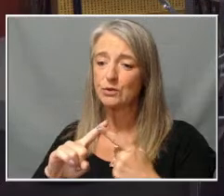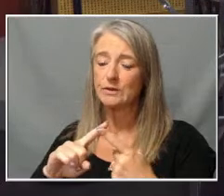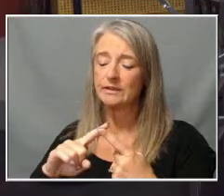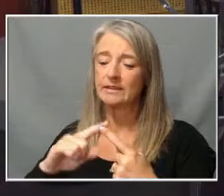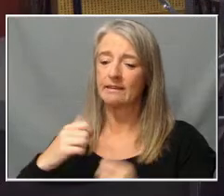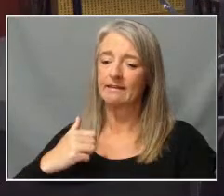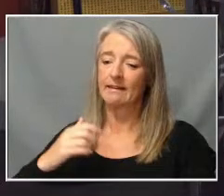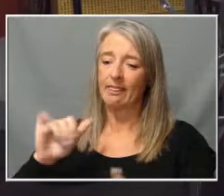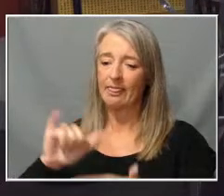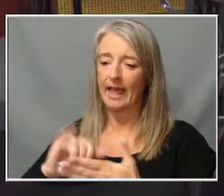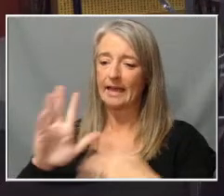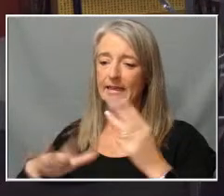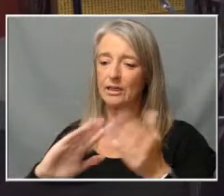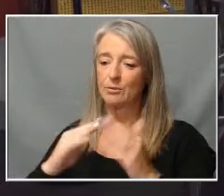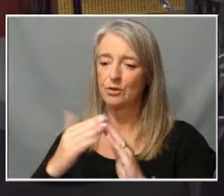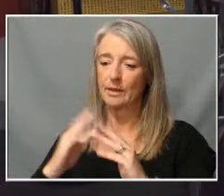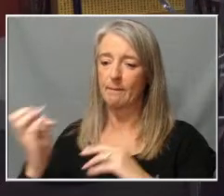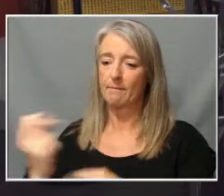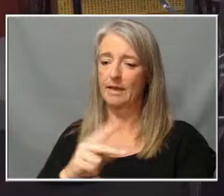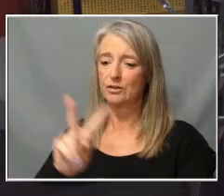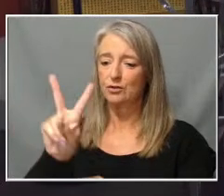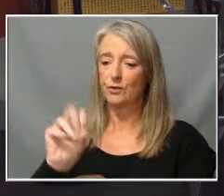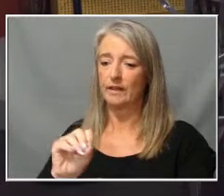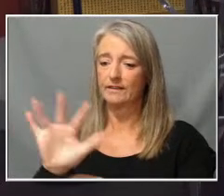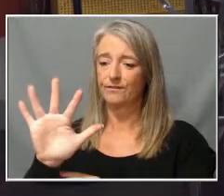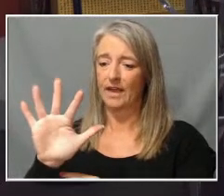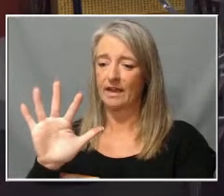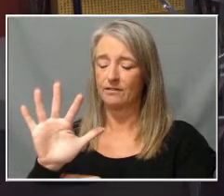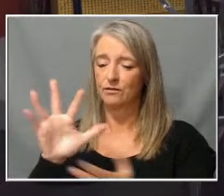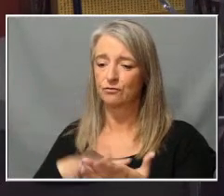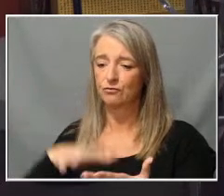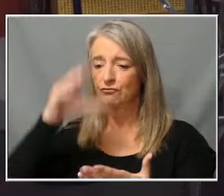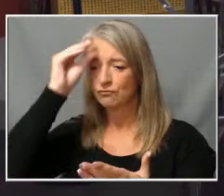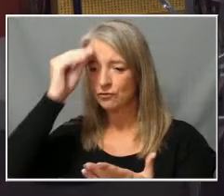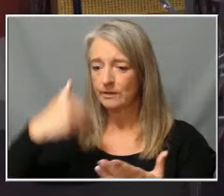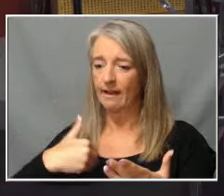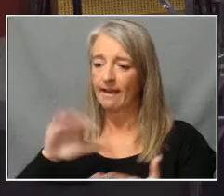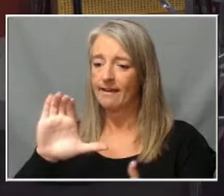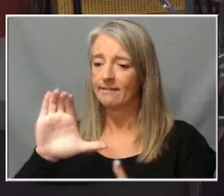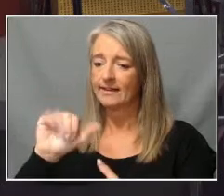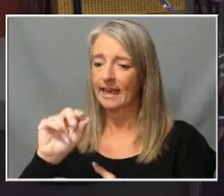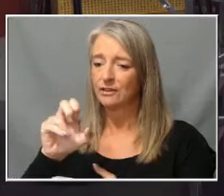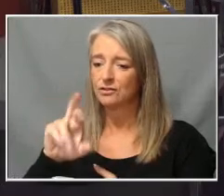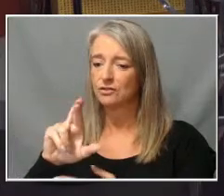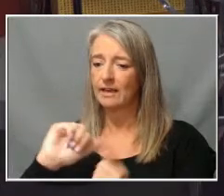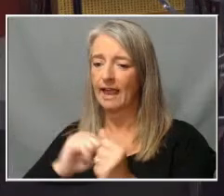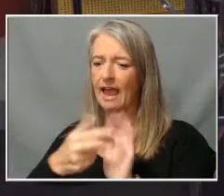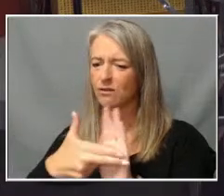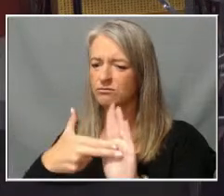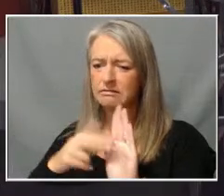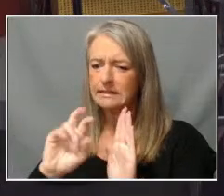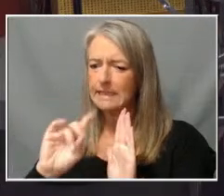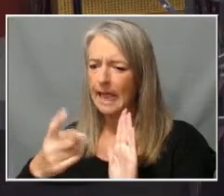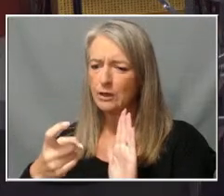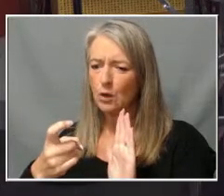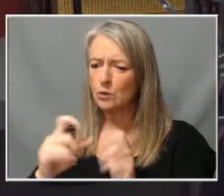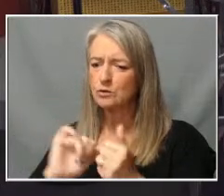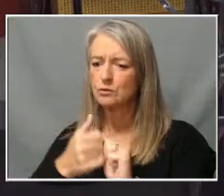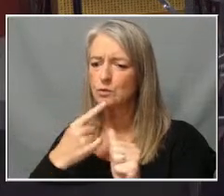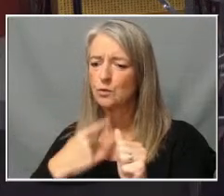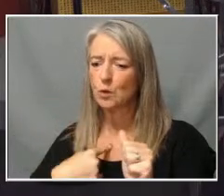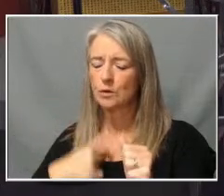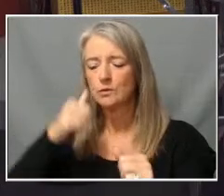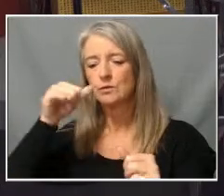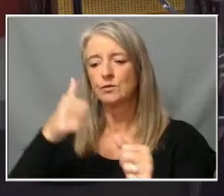appreciate that. Yeah. Take us back to 2005. You learned you have cancer. How were you officially diagnosed? What were you told? Yeah, I remember